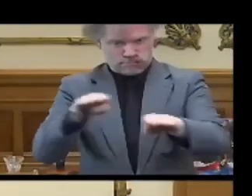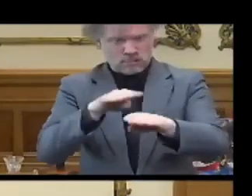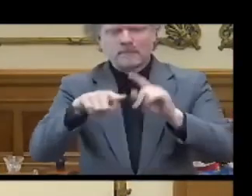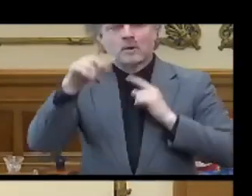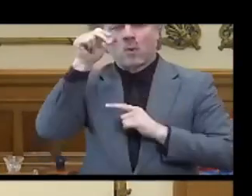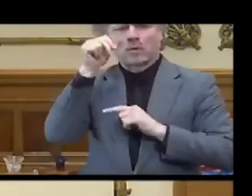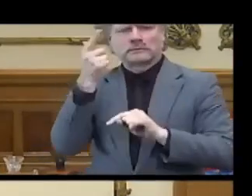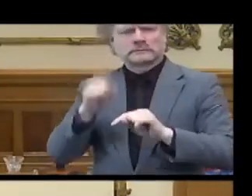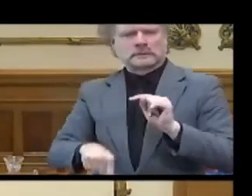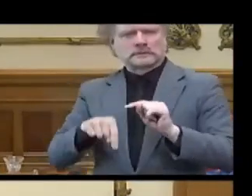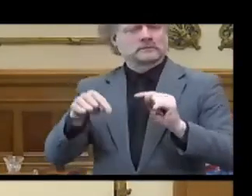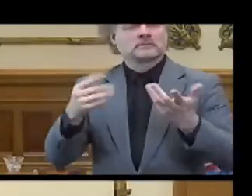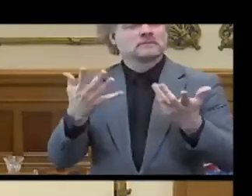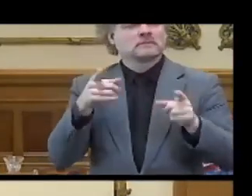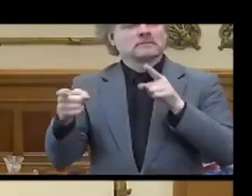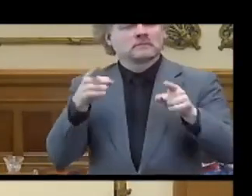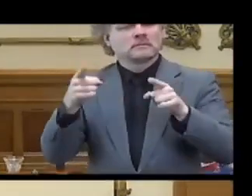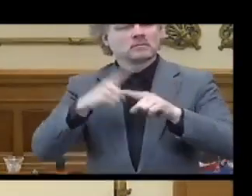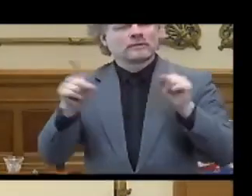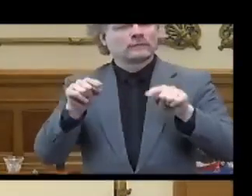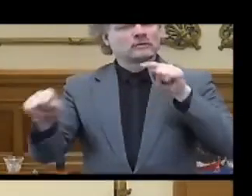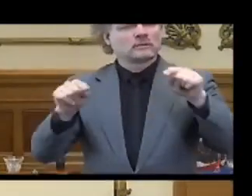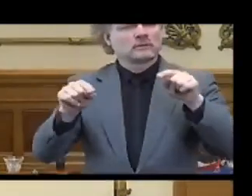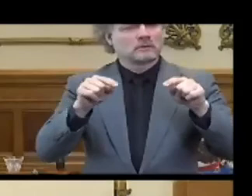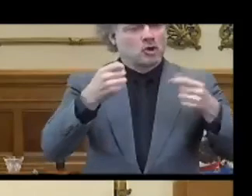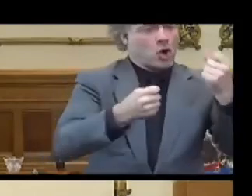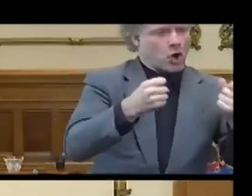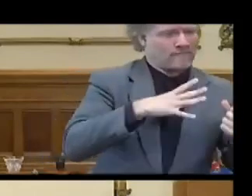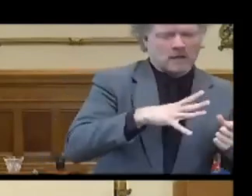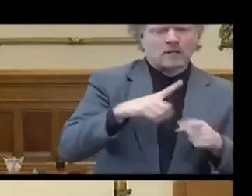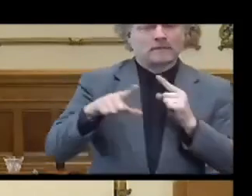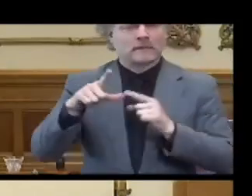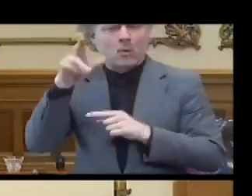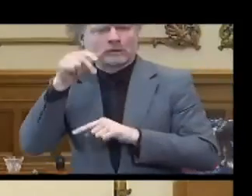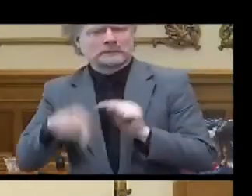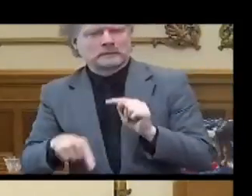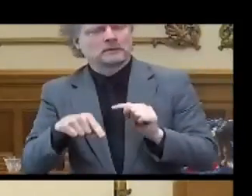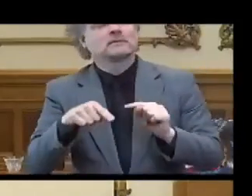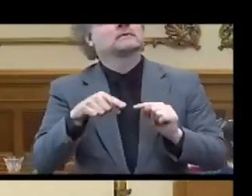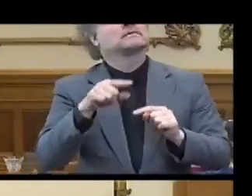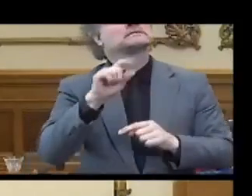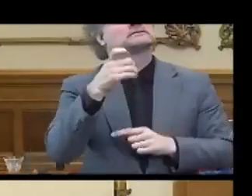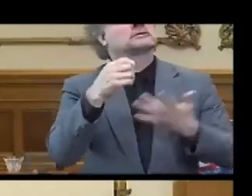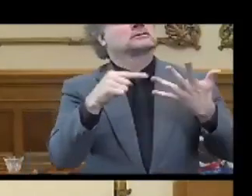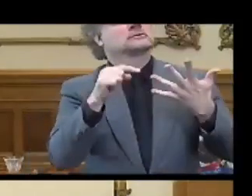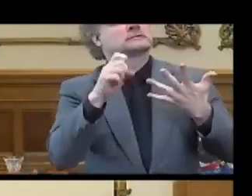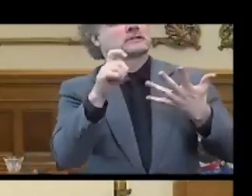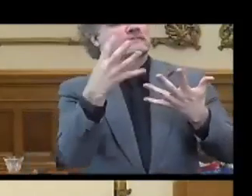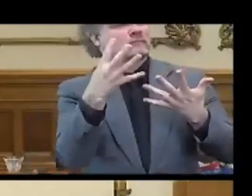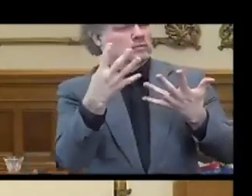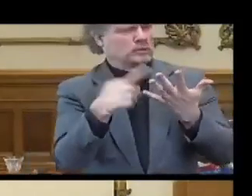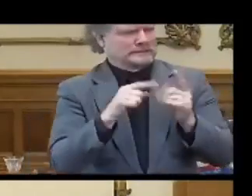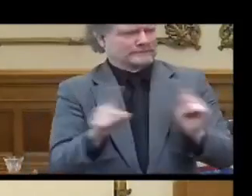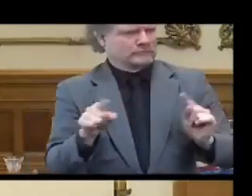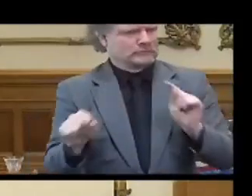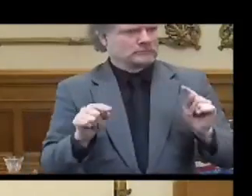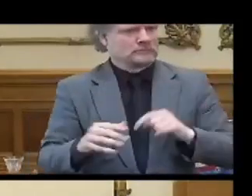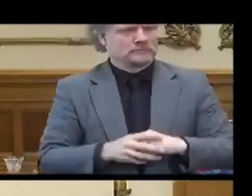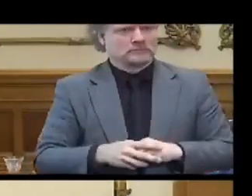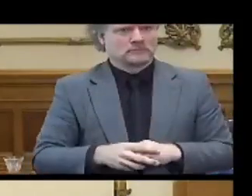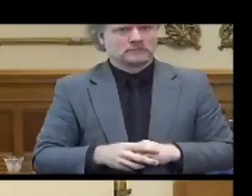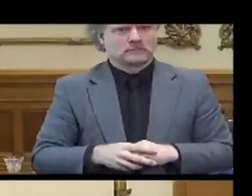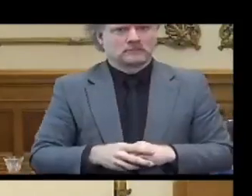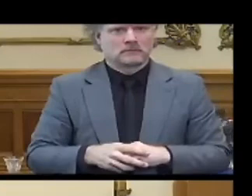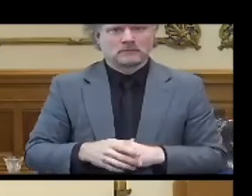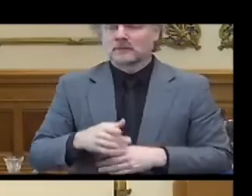can't? And what's the difference between the two in stage 4? They both can? So both of them